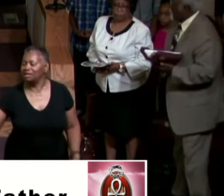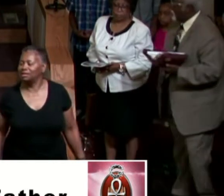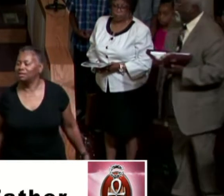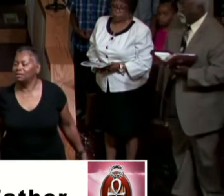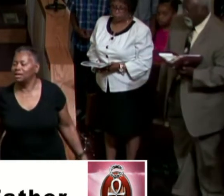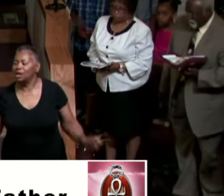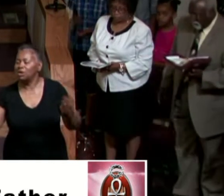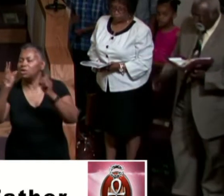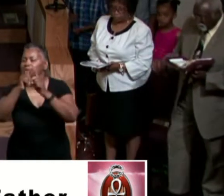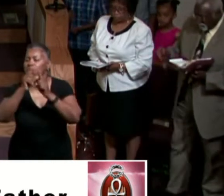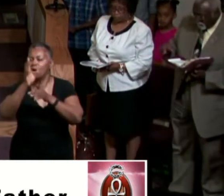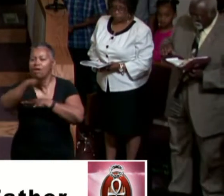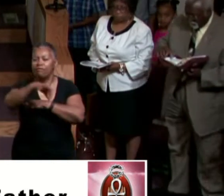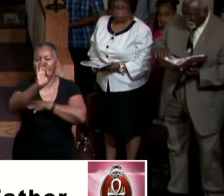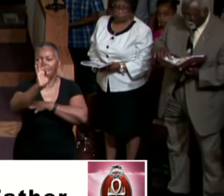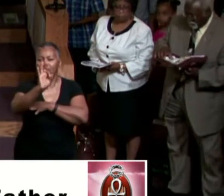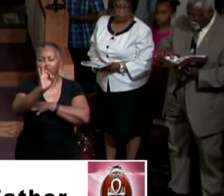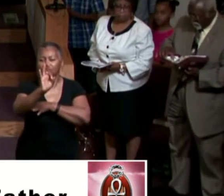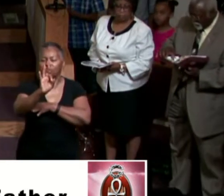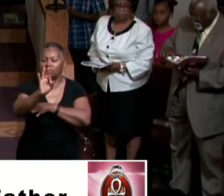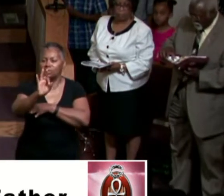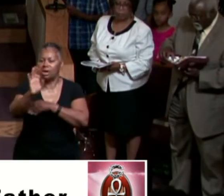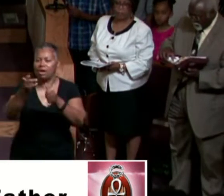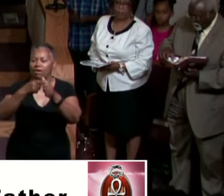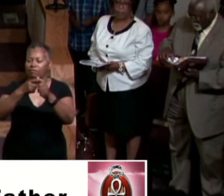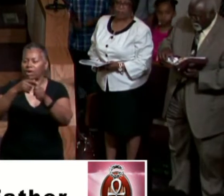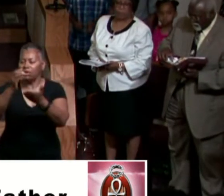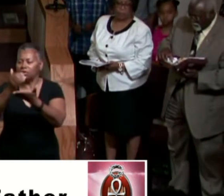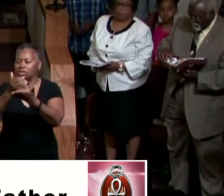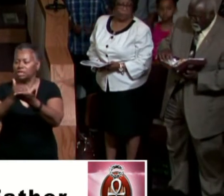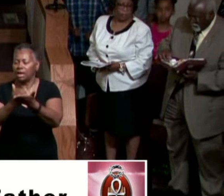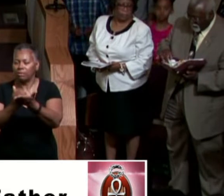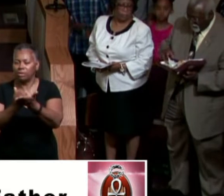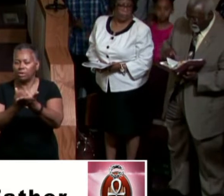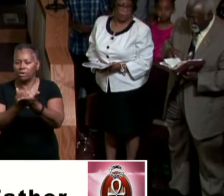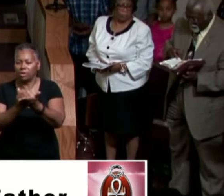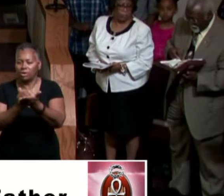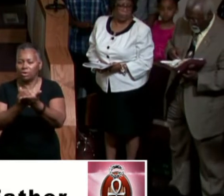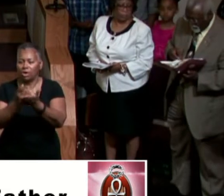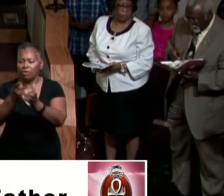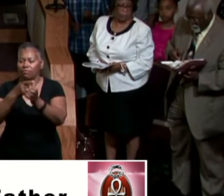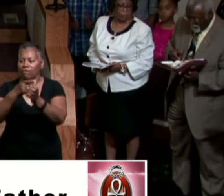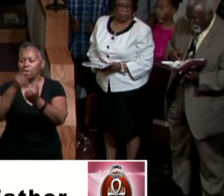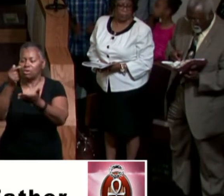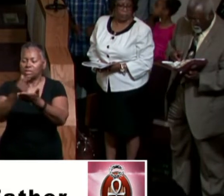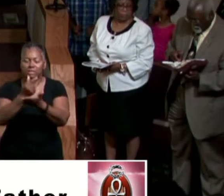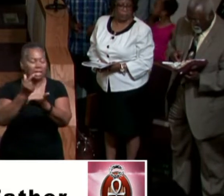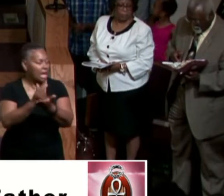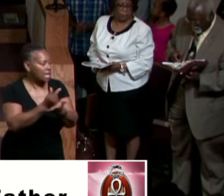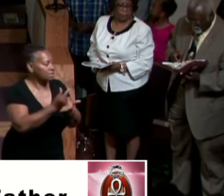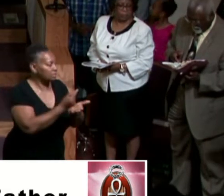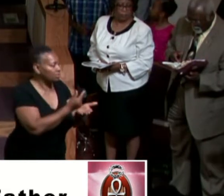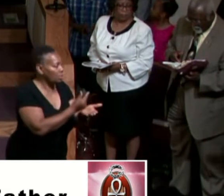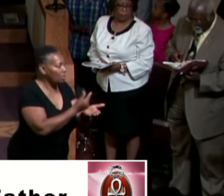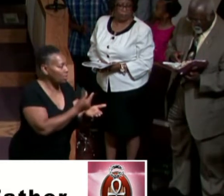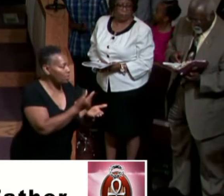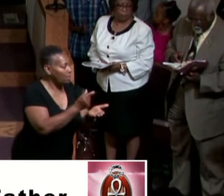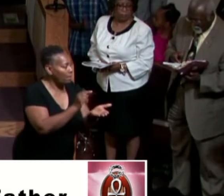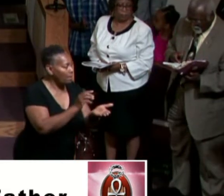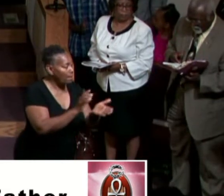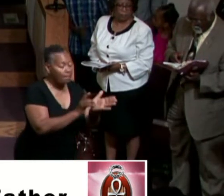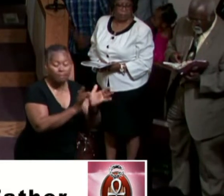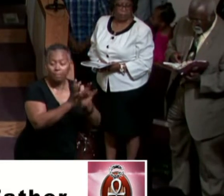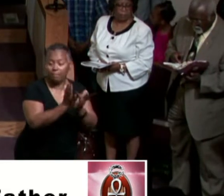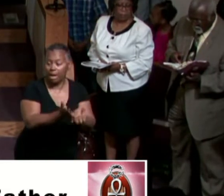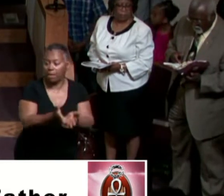There is a word that is found in the first chapter of the first gospel recorded in the Bible. That is the Gospel of Matthew.